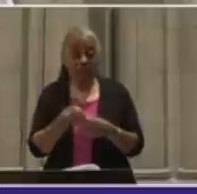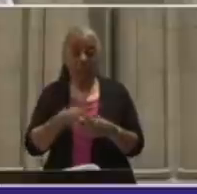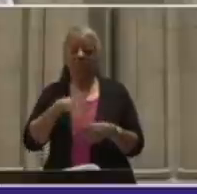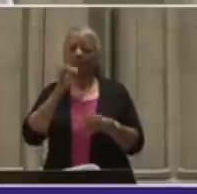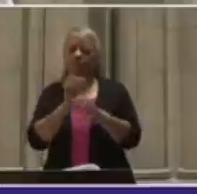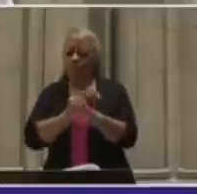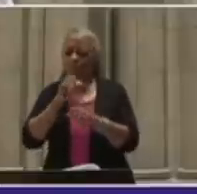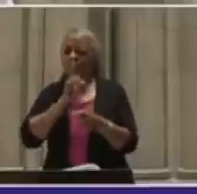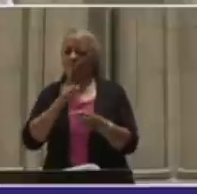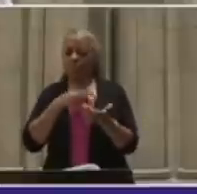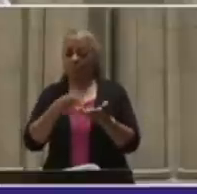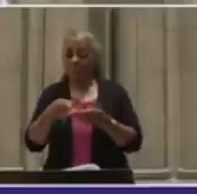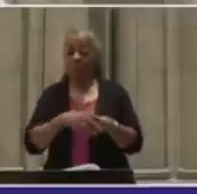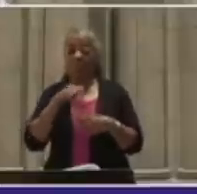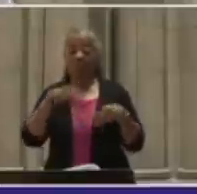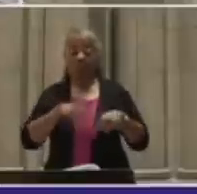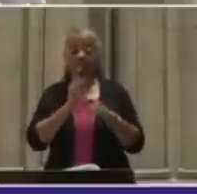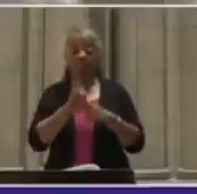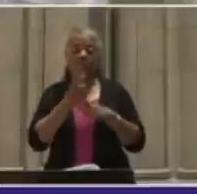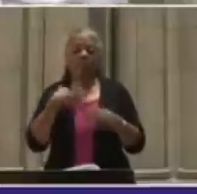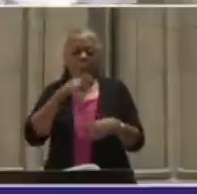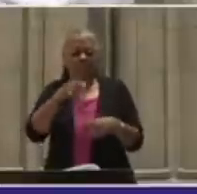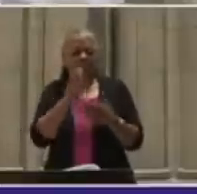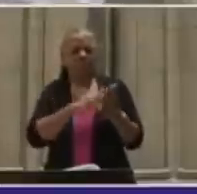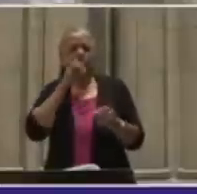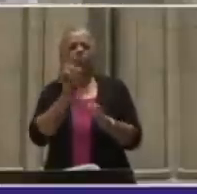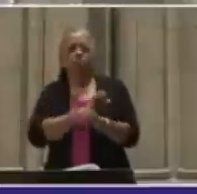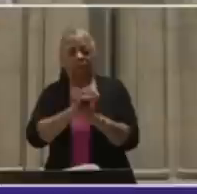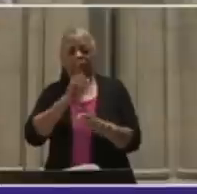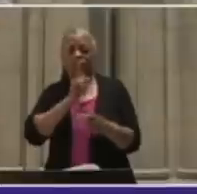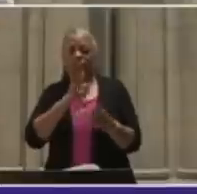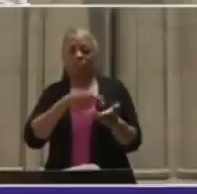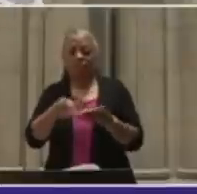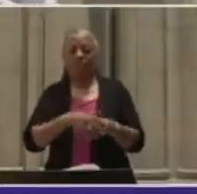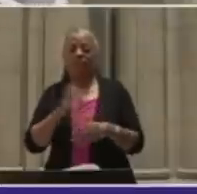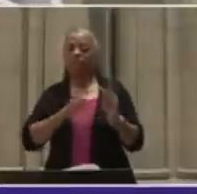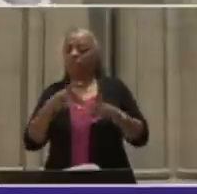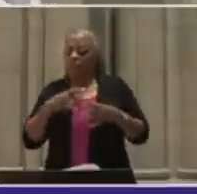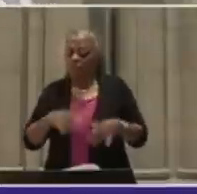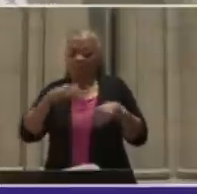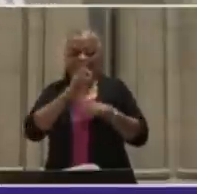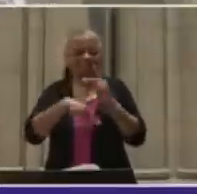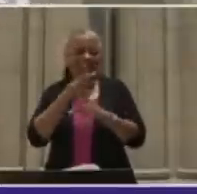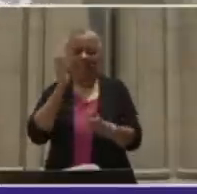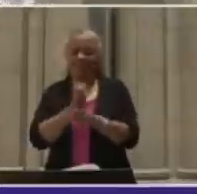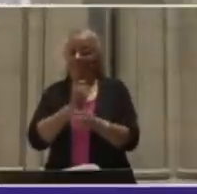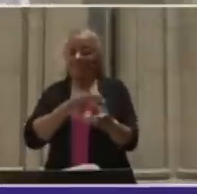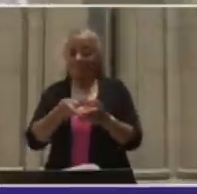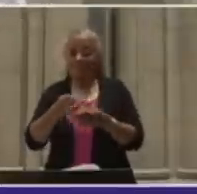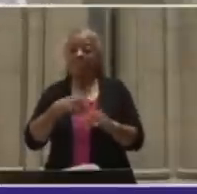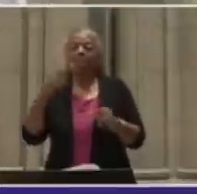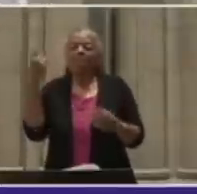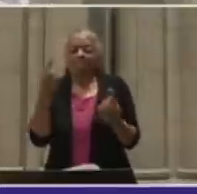real truth telling, that in this moment we need some real truth telling. Amos said, folk don't like this kind of hard truth, but